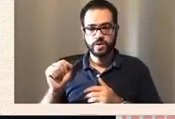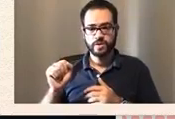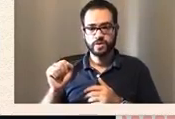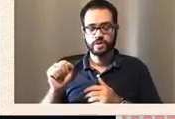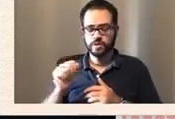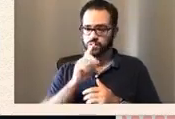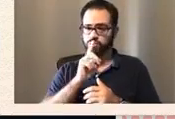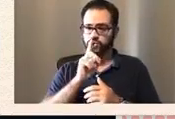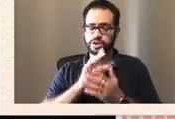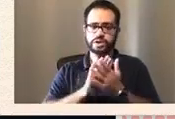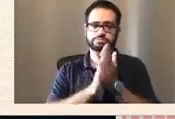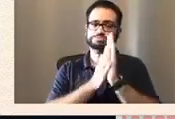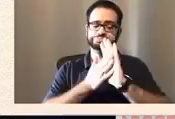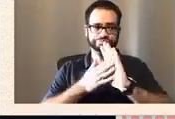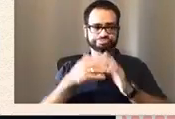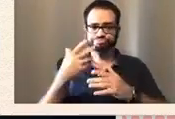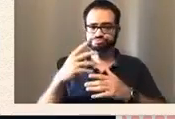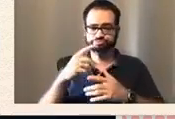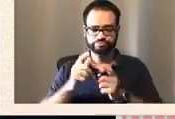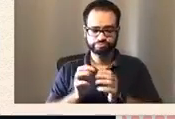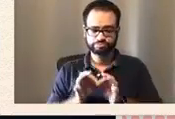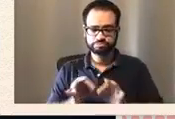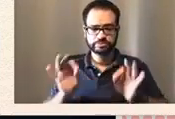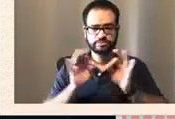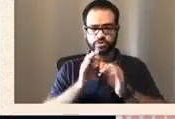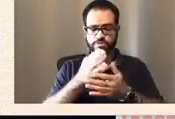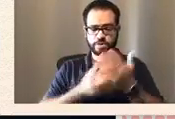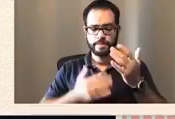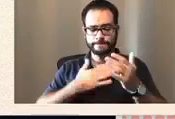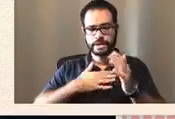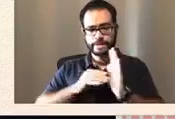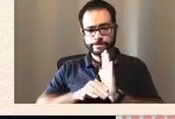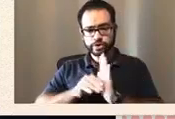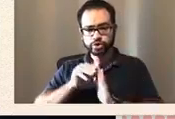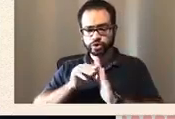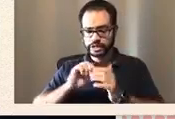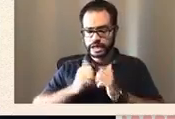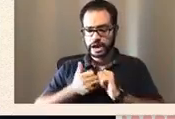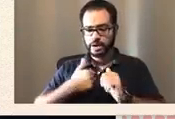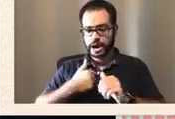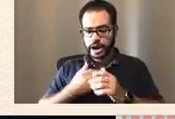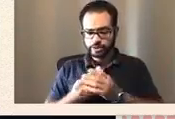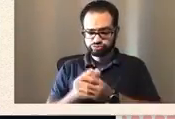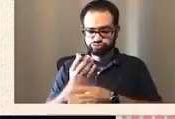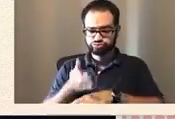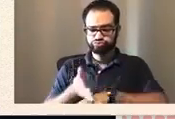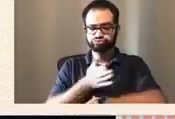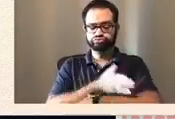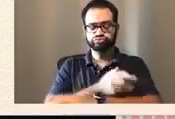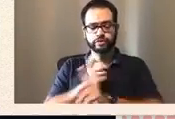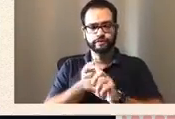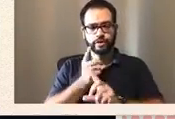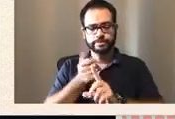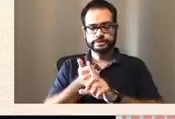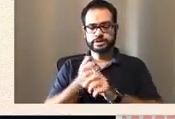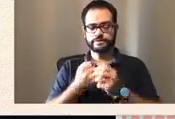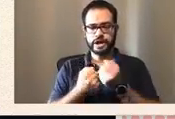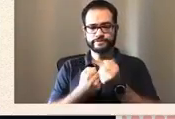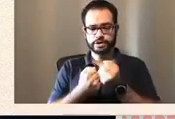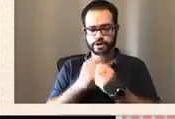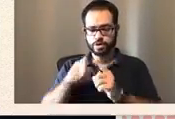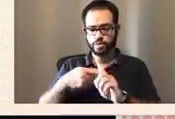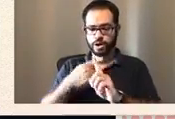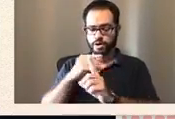of my maturity and how I grew as a self-advocate when I was exposed to an issue that I would never